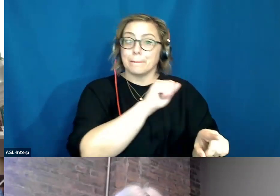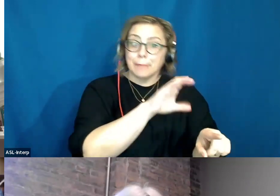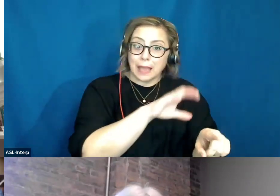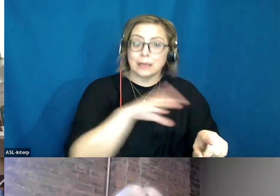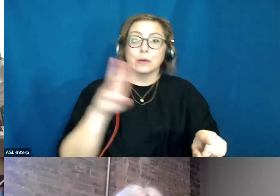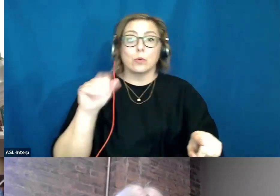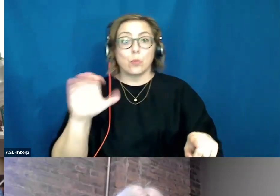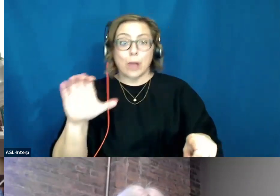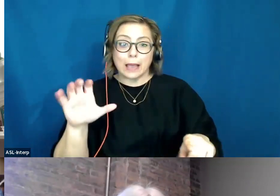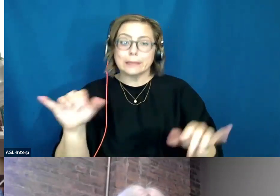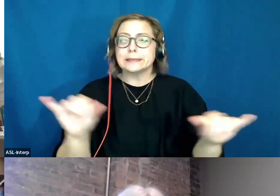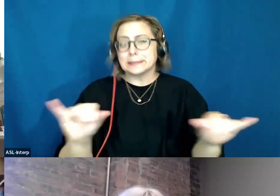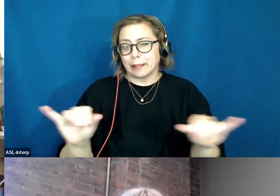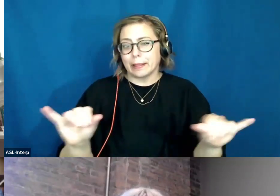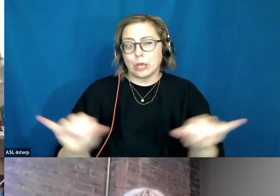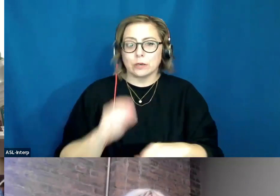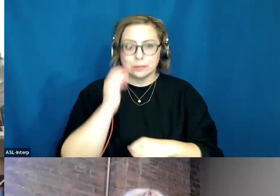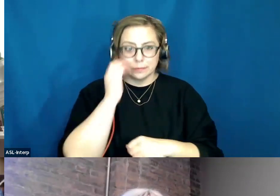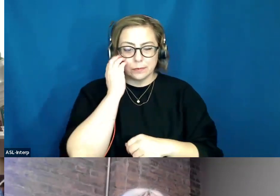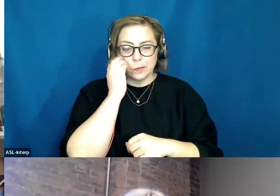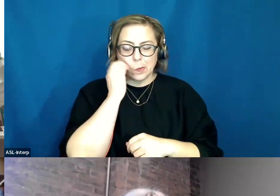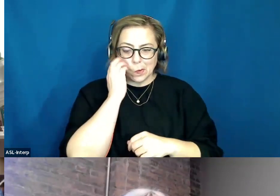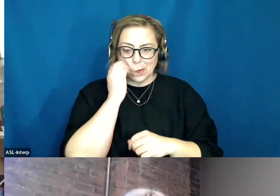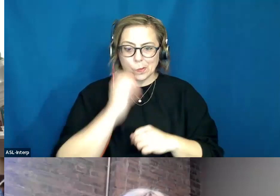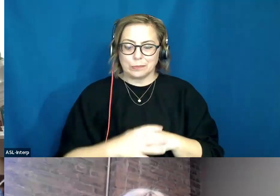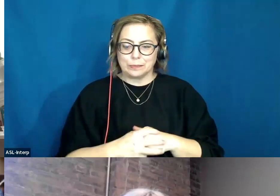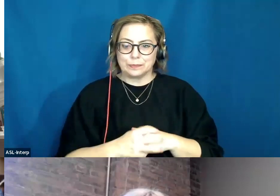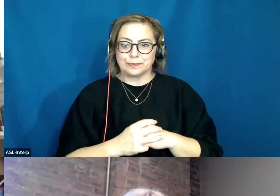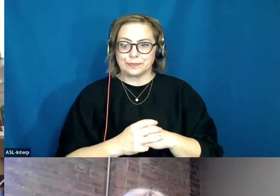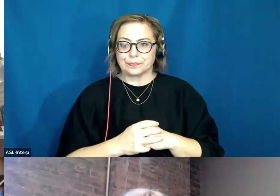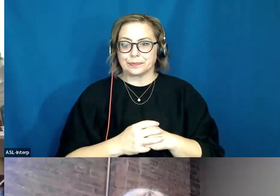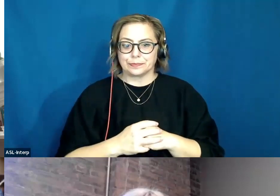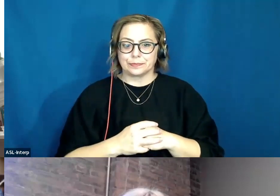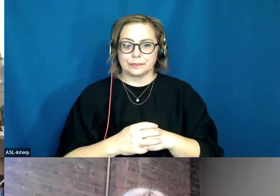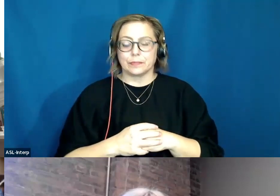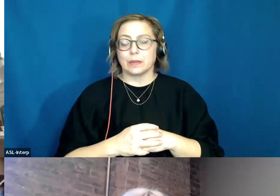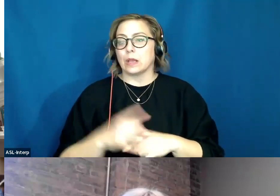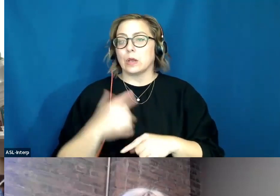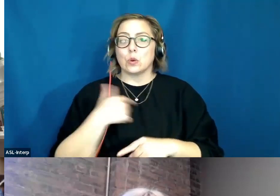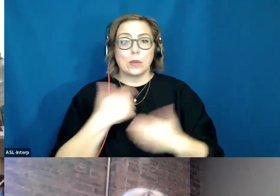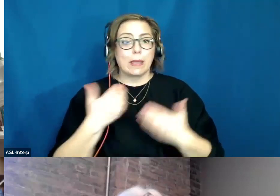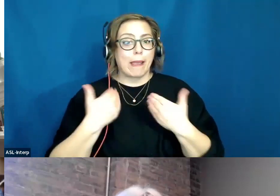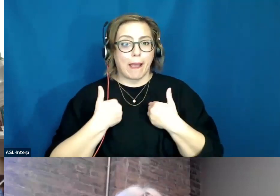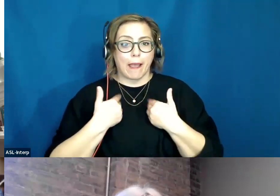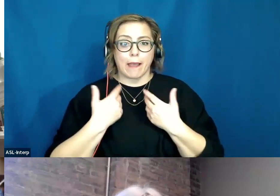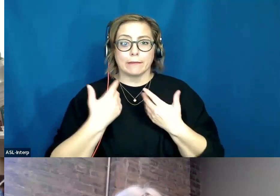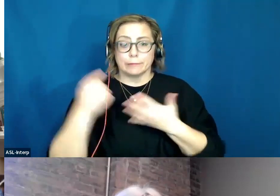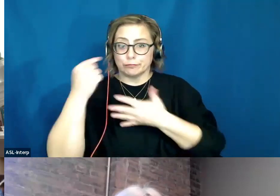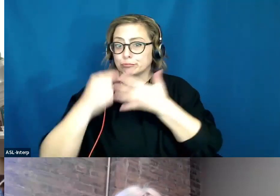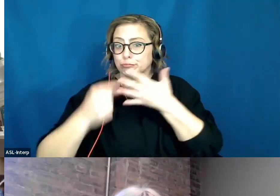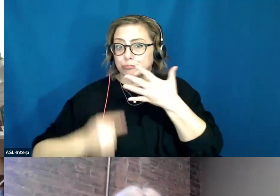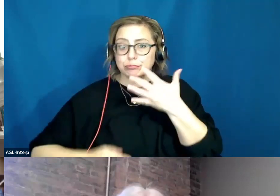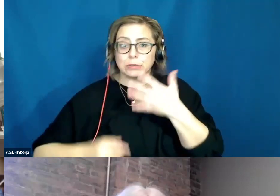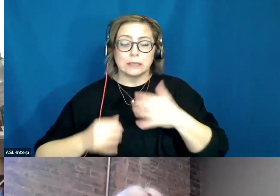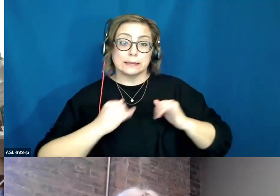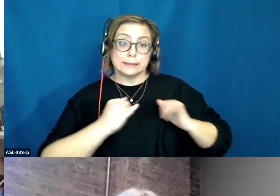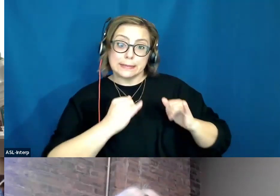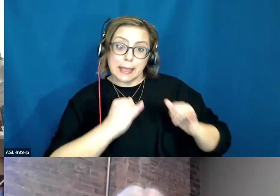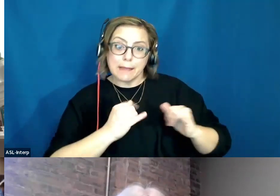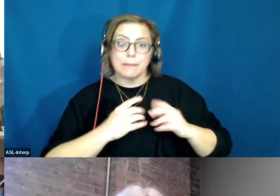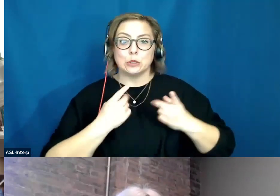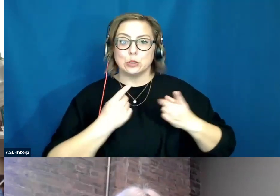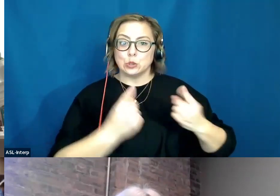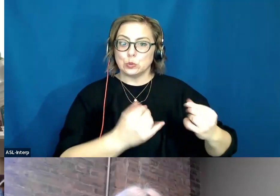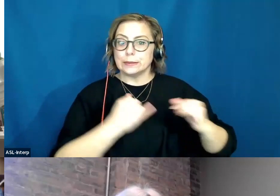and the presentation that Martine just gave. So there are, we have a lot of things that we do in common. We have a lot